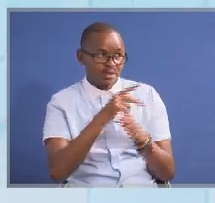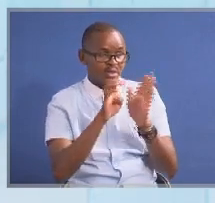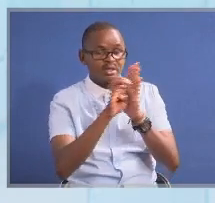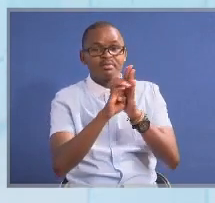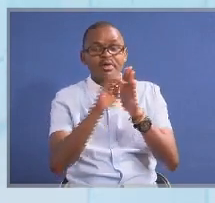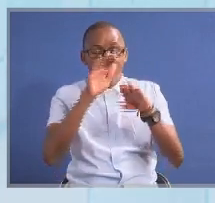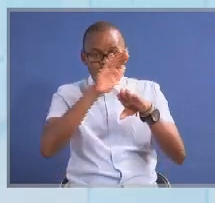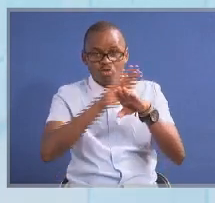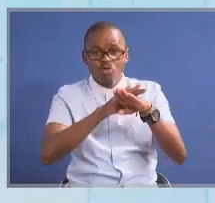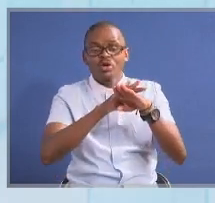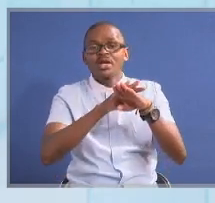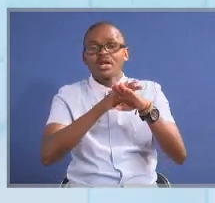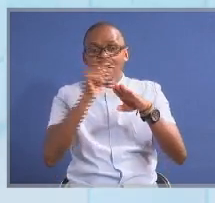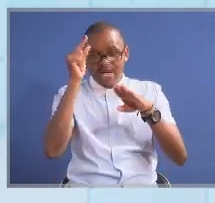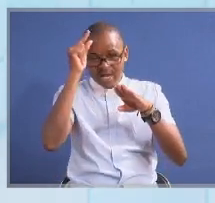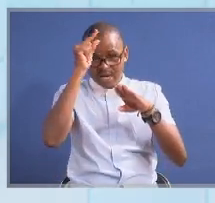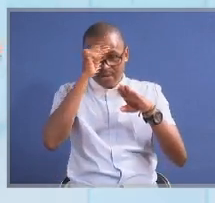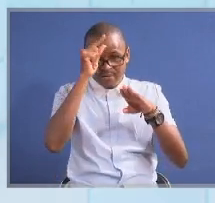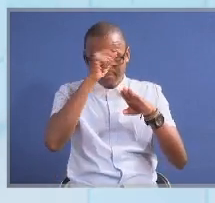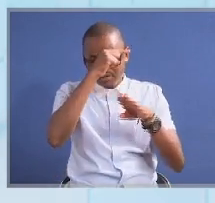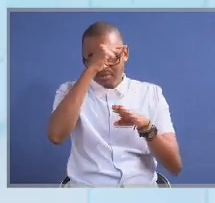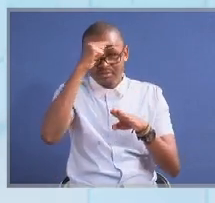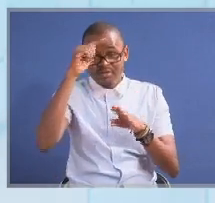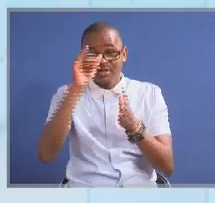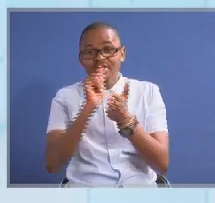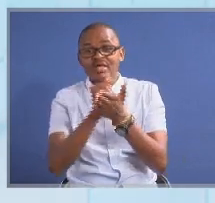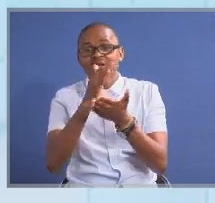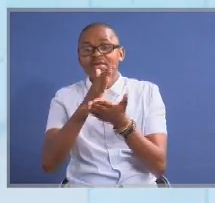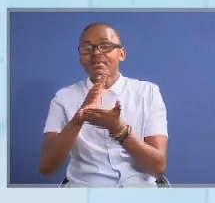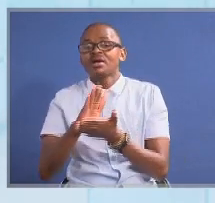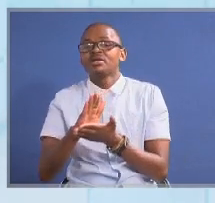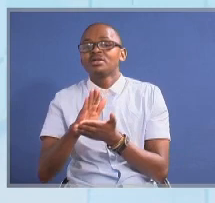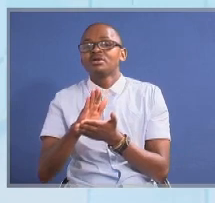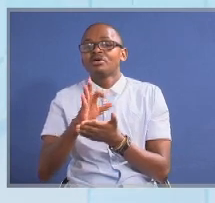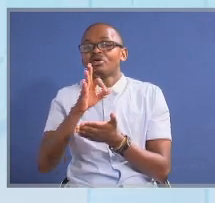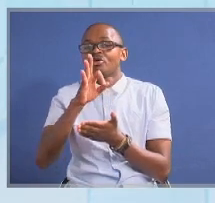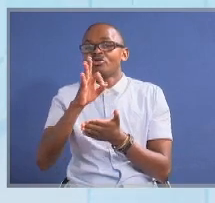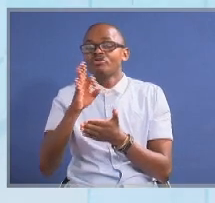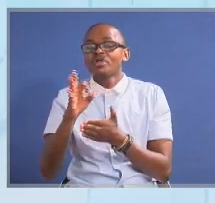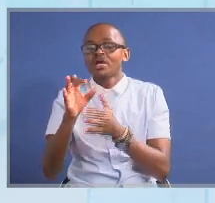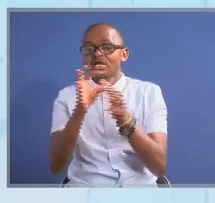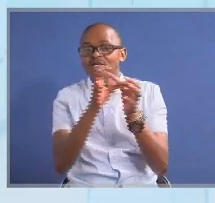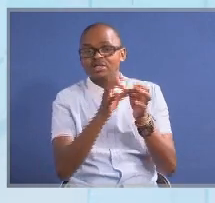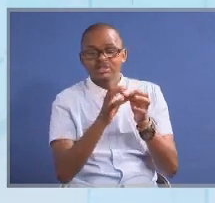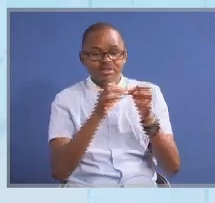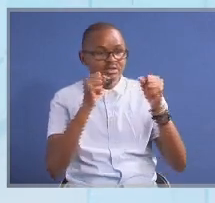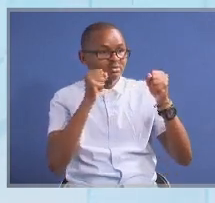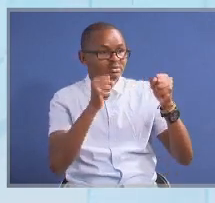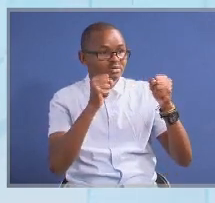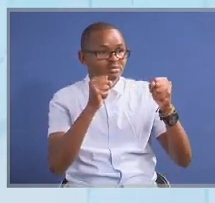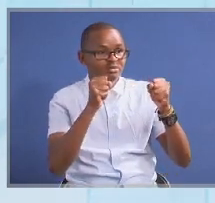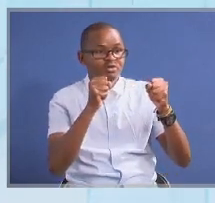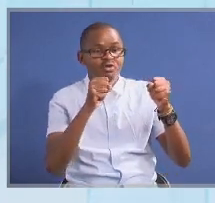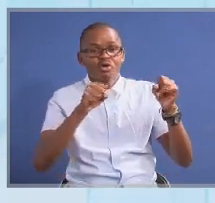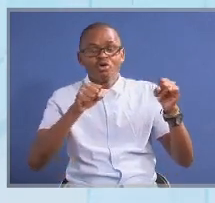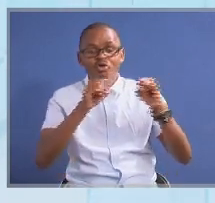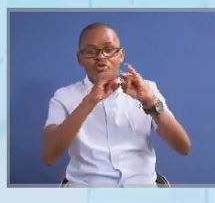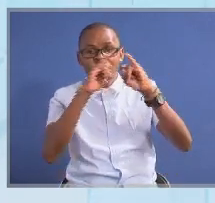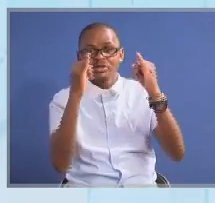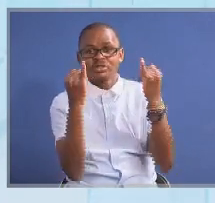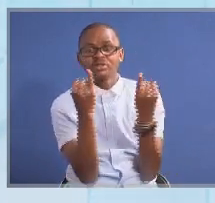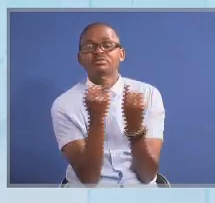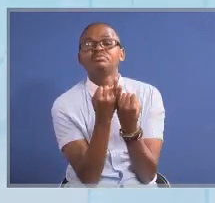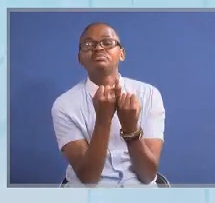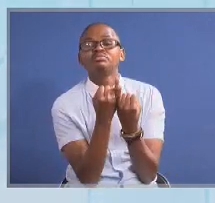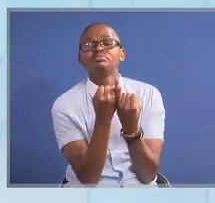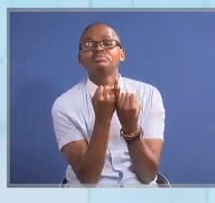good governance, because that's part of the consolidation of and strengthening of institutions of our state